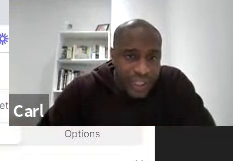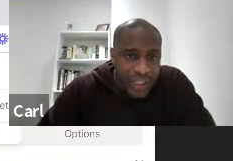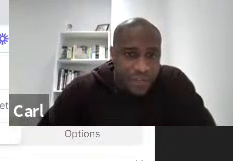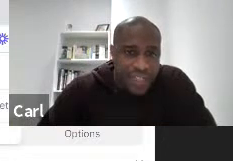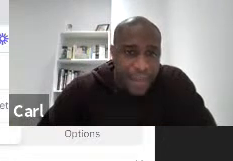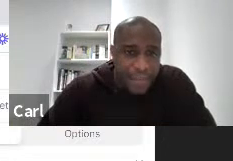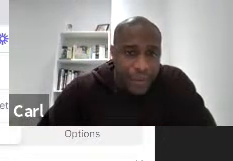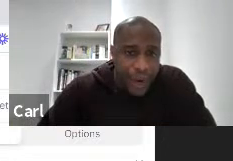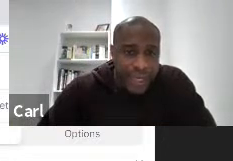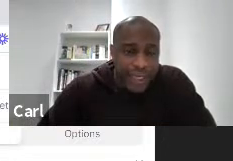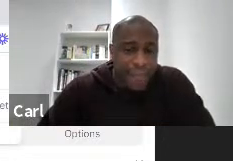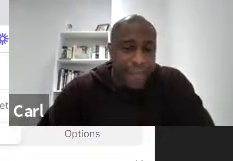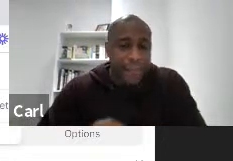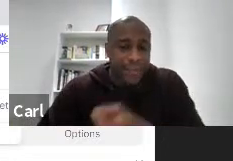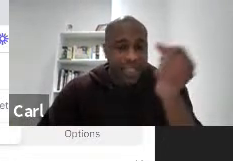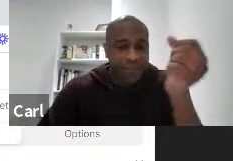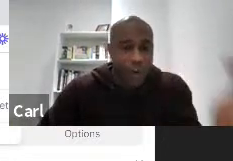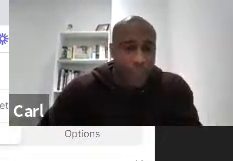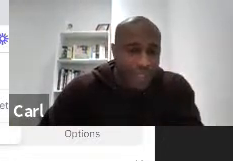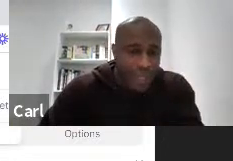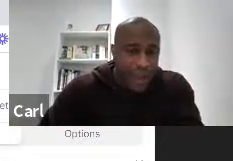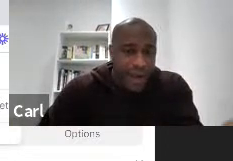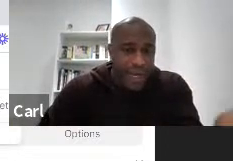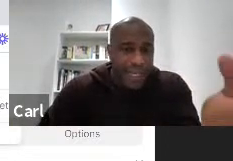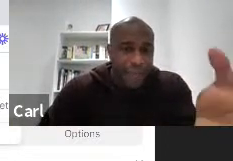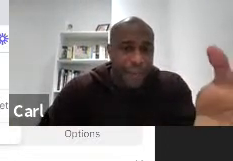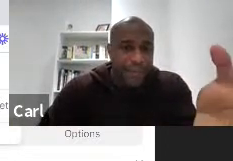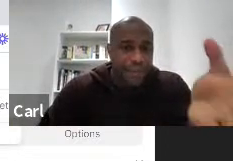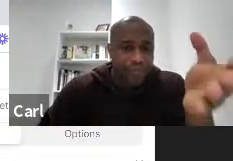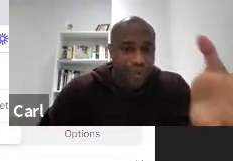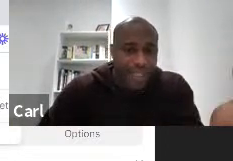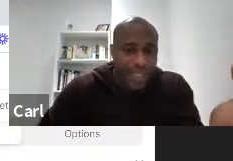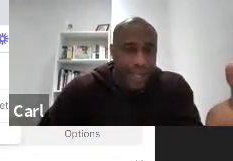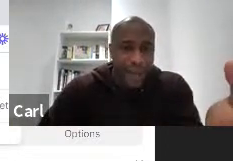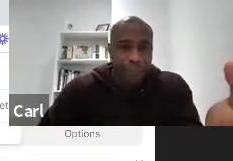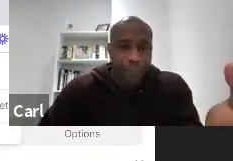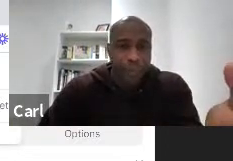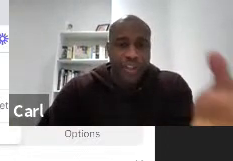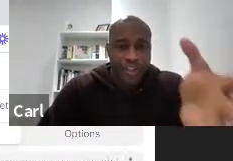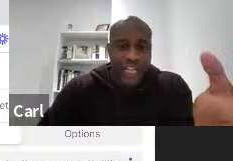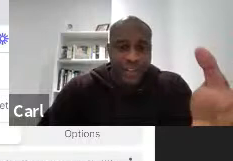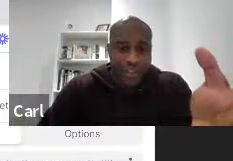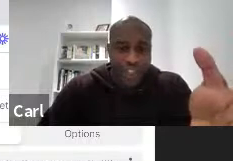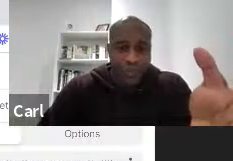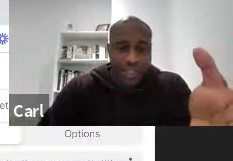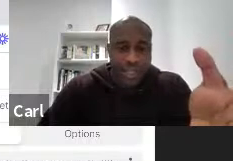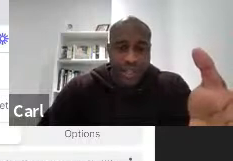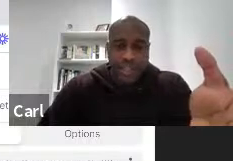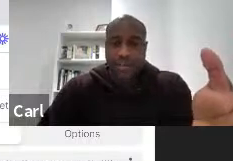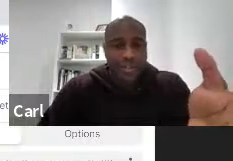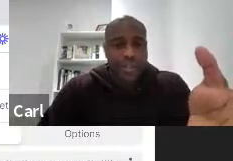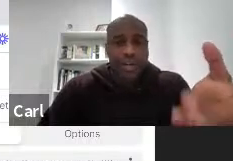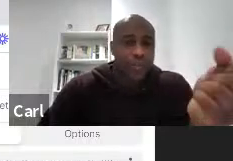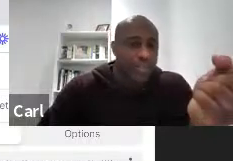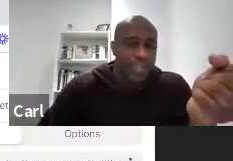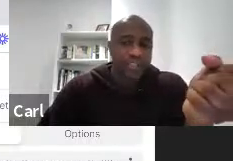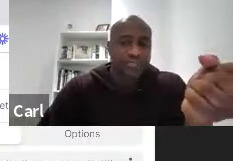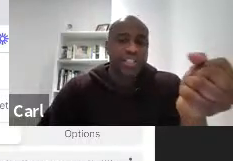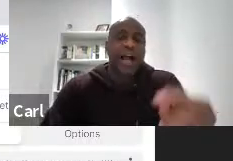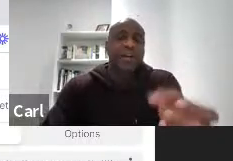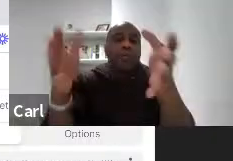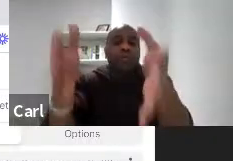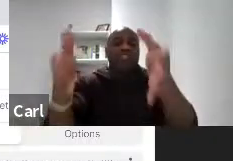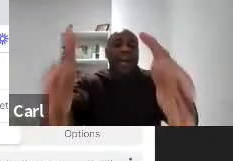of things. So for example, I can enable people to leave comments. I can enable people to rate what they think of the restaurant, 2 stars,